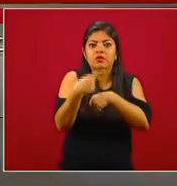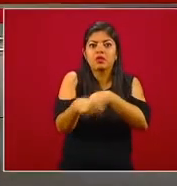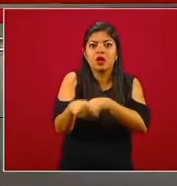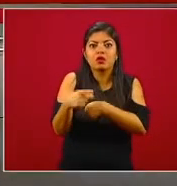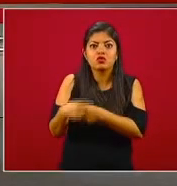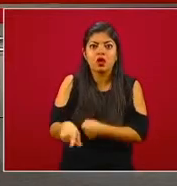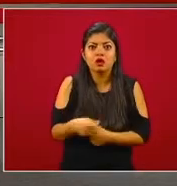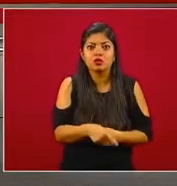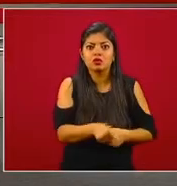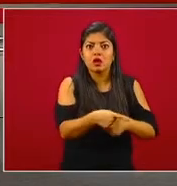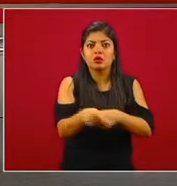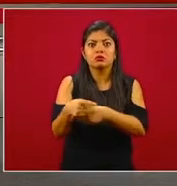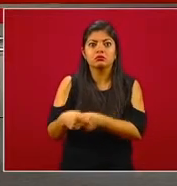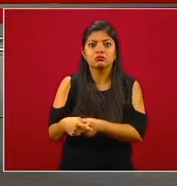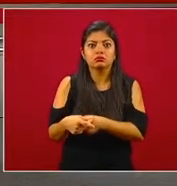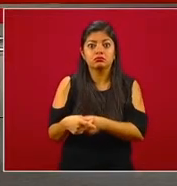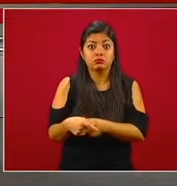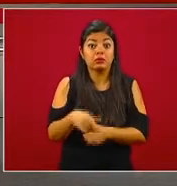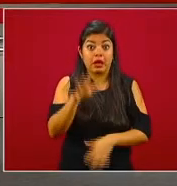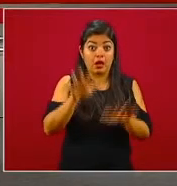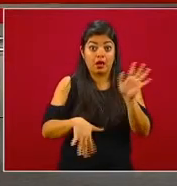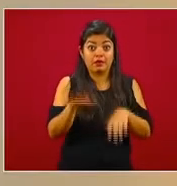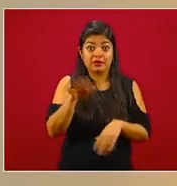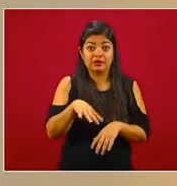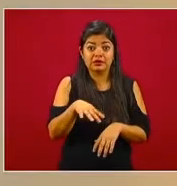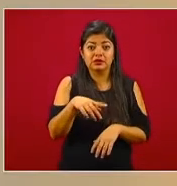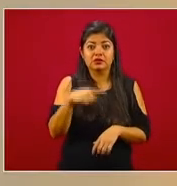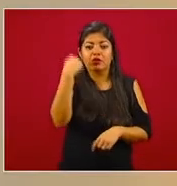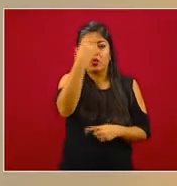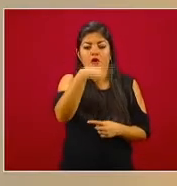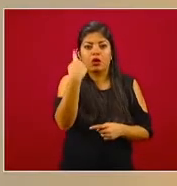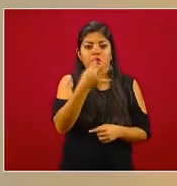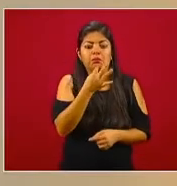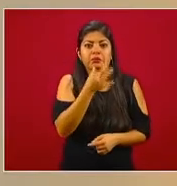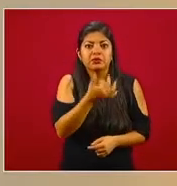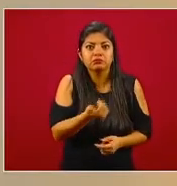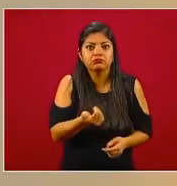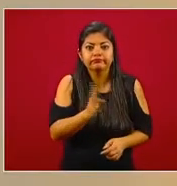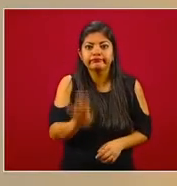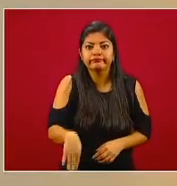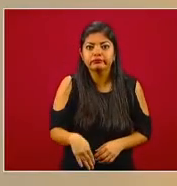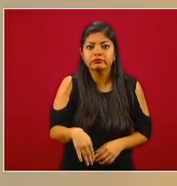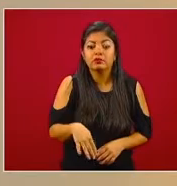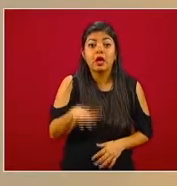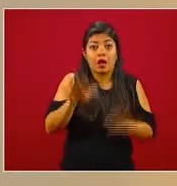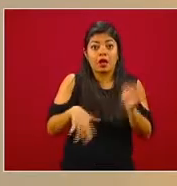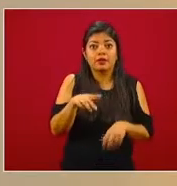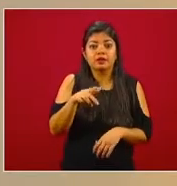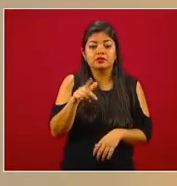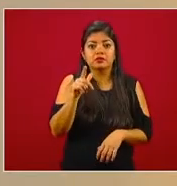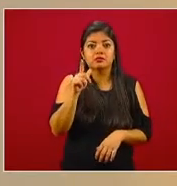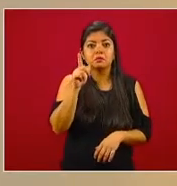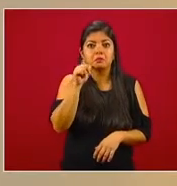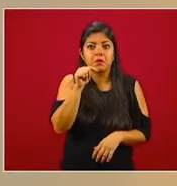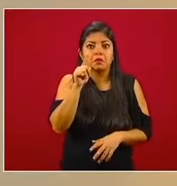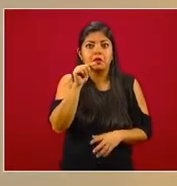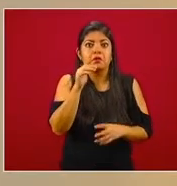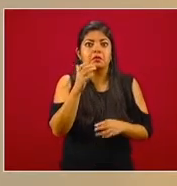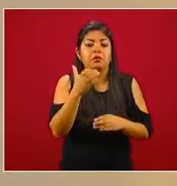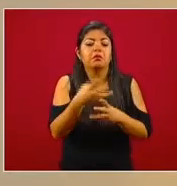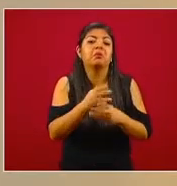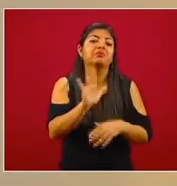oxygen llevar either, and they algunas start to horas, present a damage veces as well. algunos días. These Pero si can eso take se some logra days or hours,